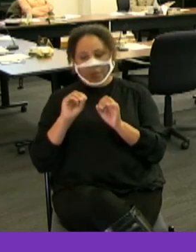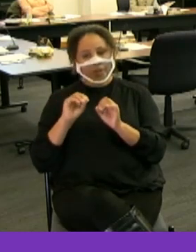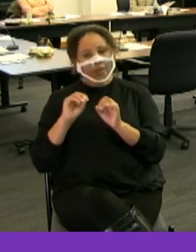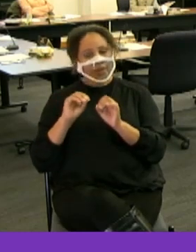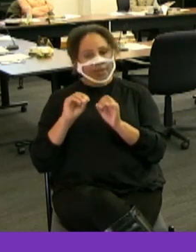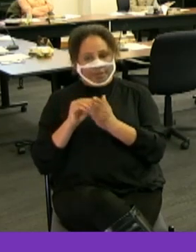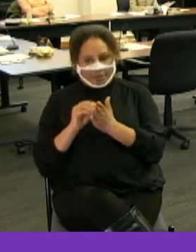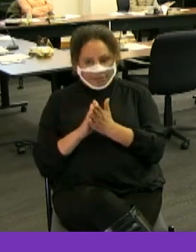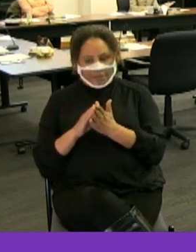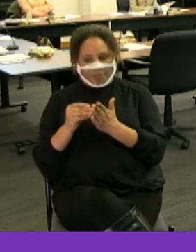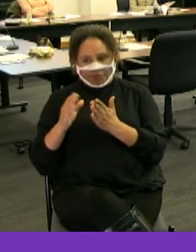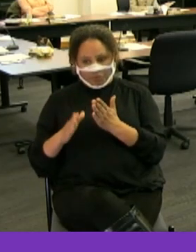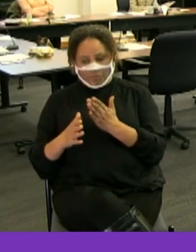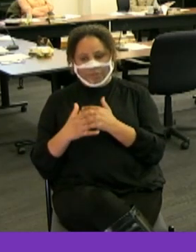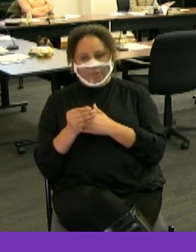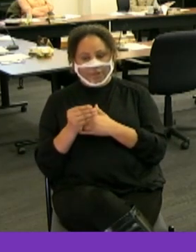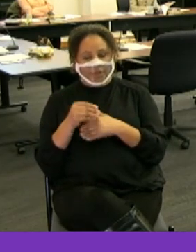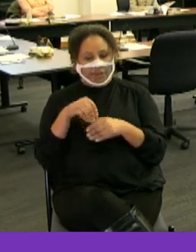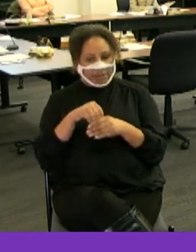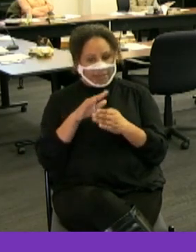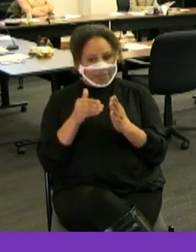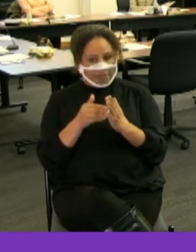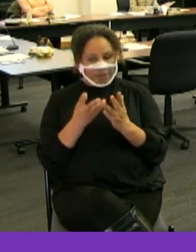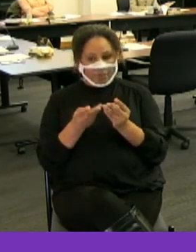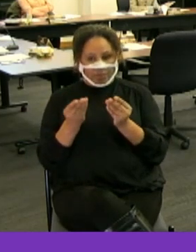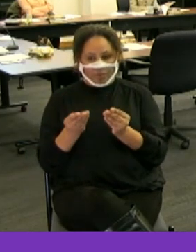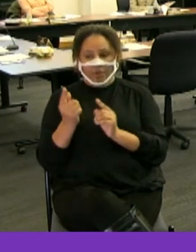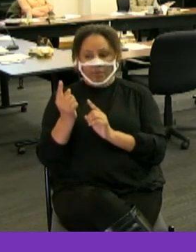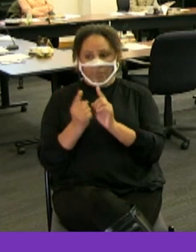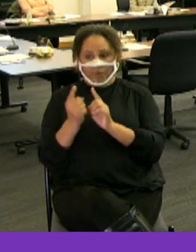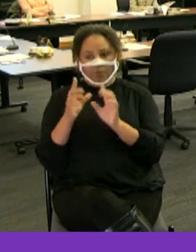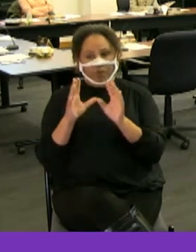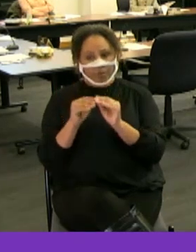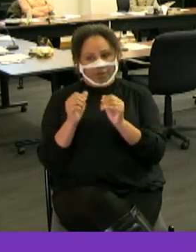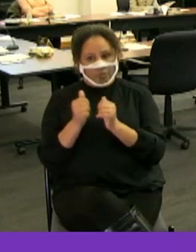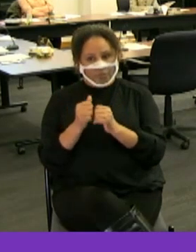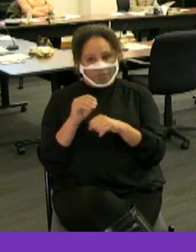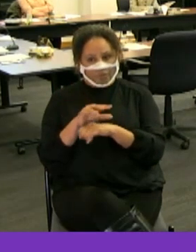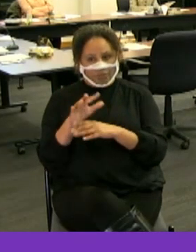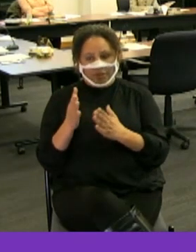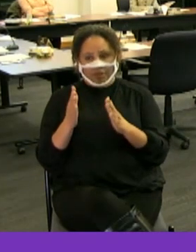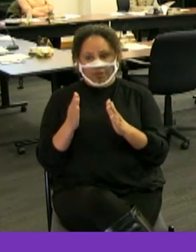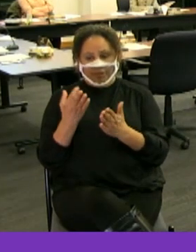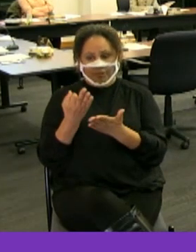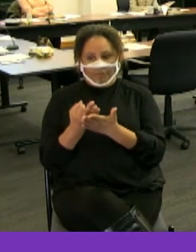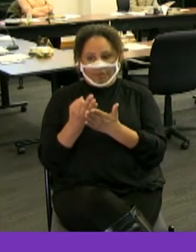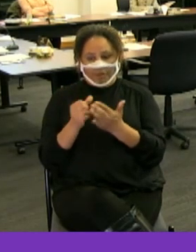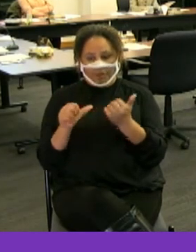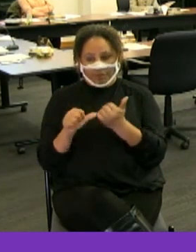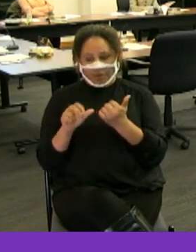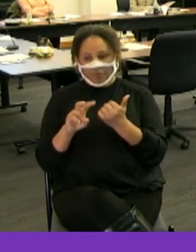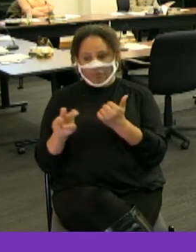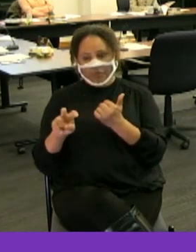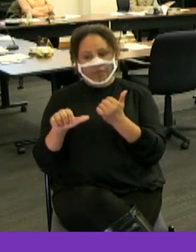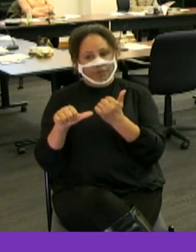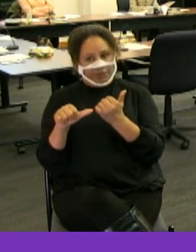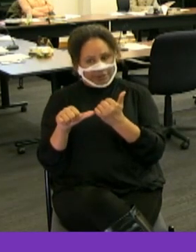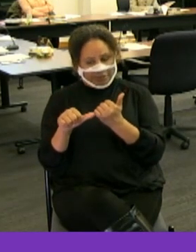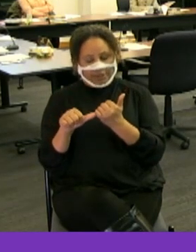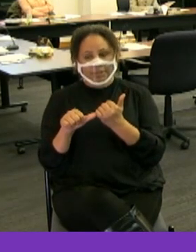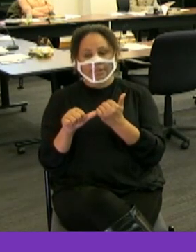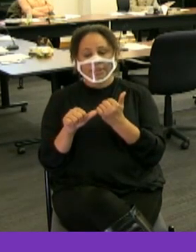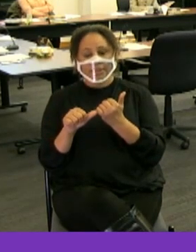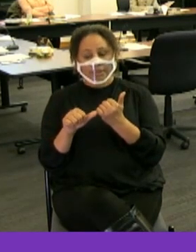international students. Within the center, we provide one-on-one meetings with our advisors, financial aid and transfer